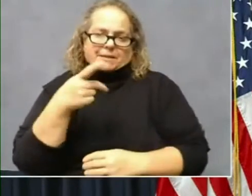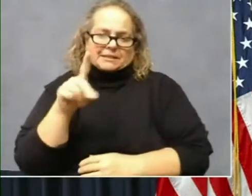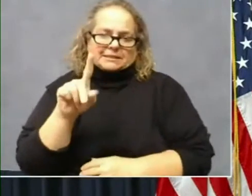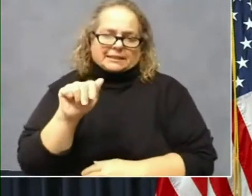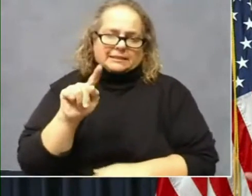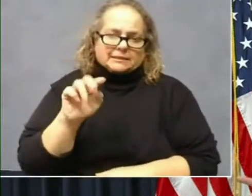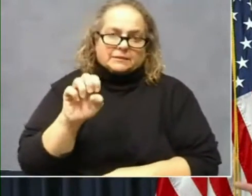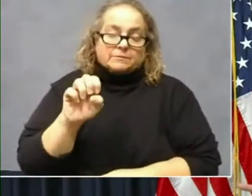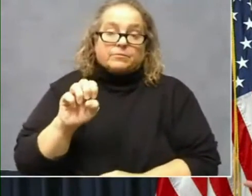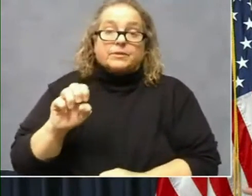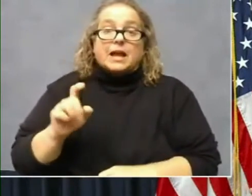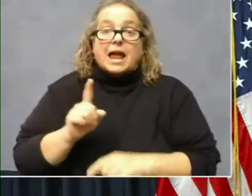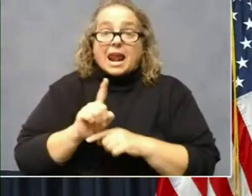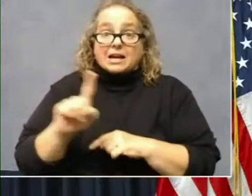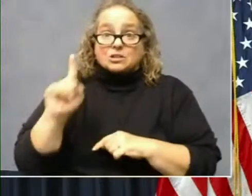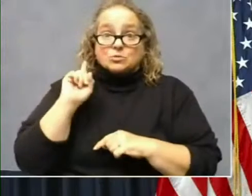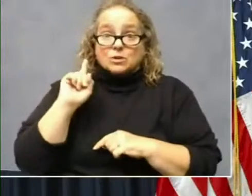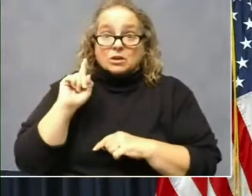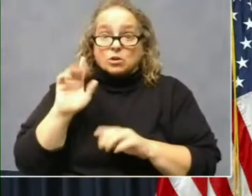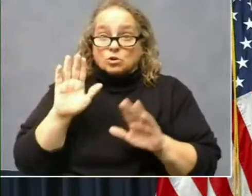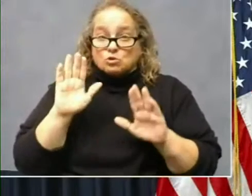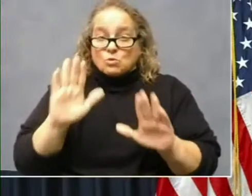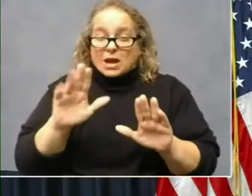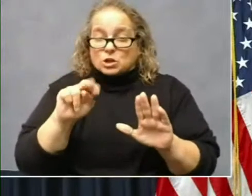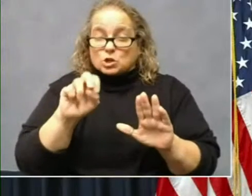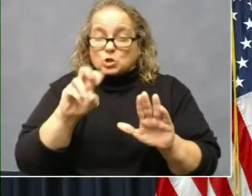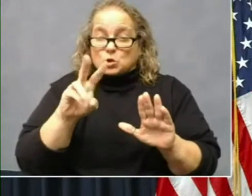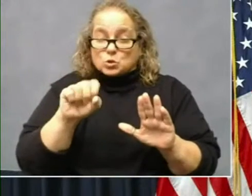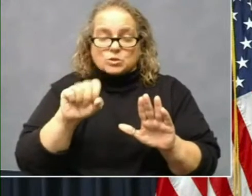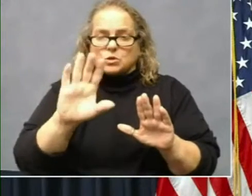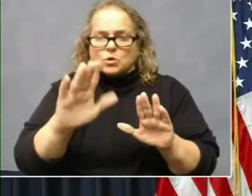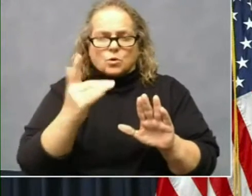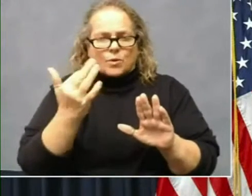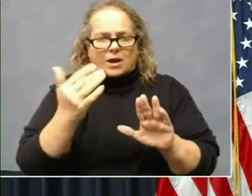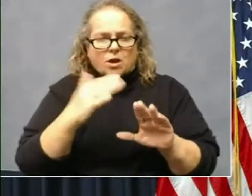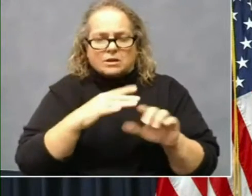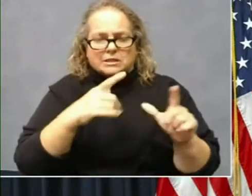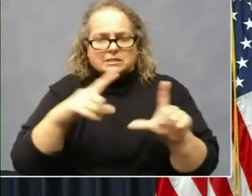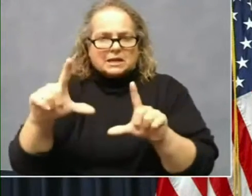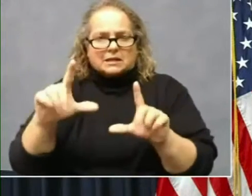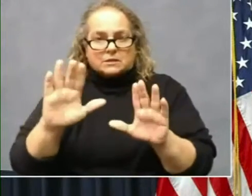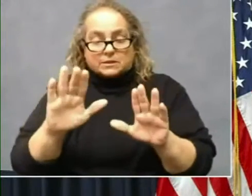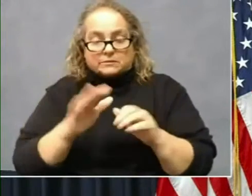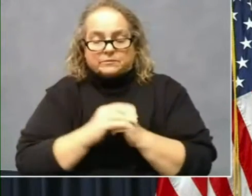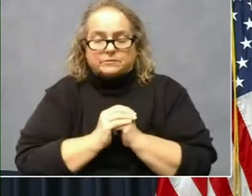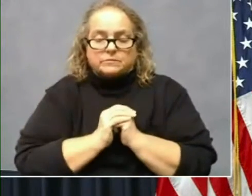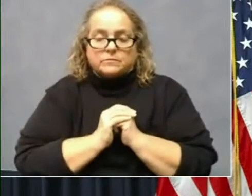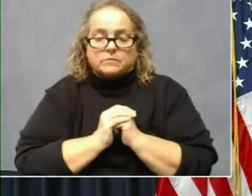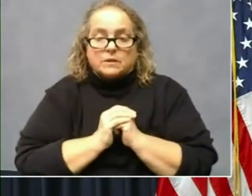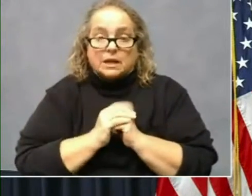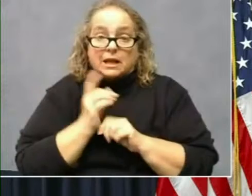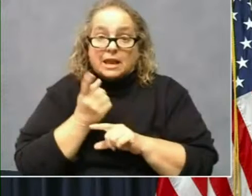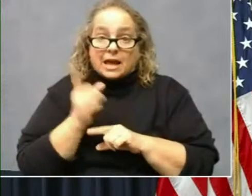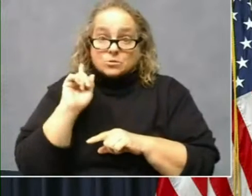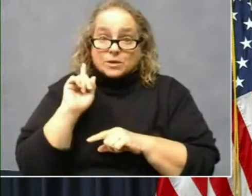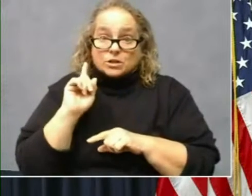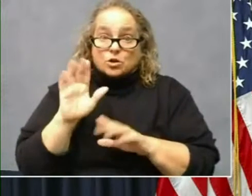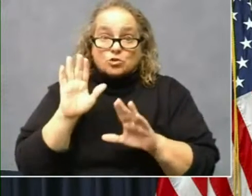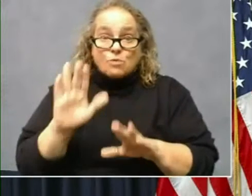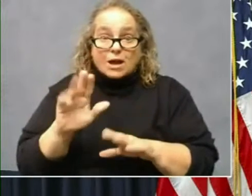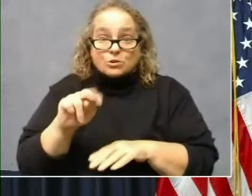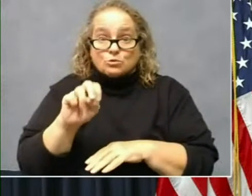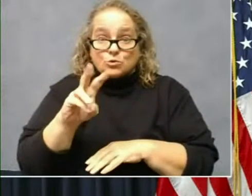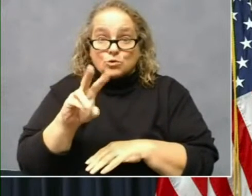great news, and hold on with the slide for just a second. The great news was that we were going to get our first